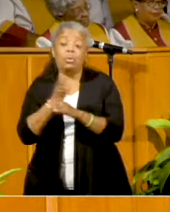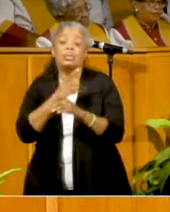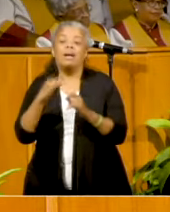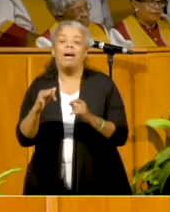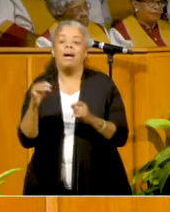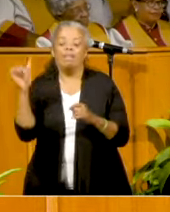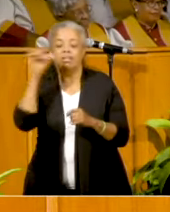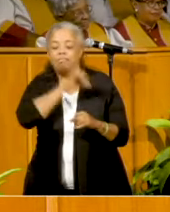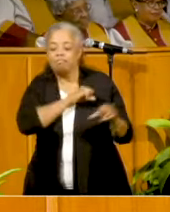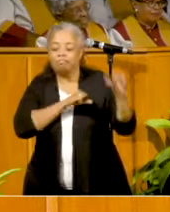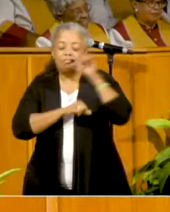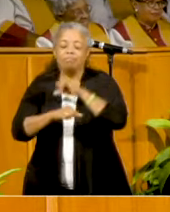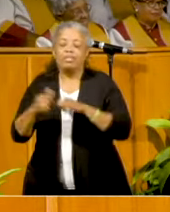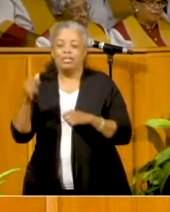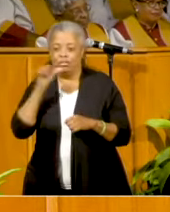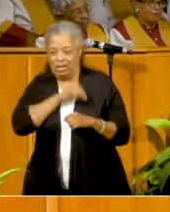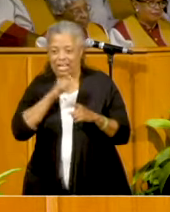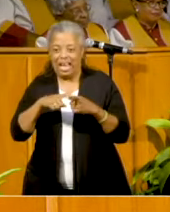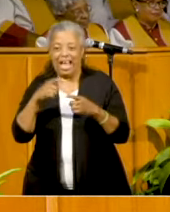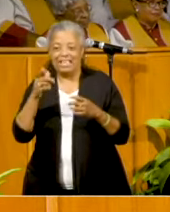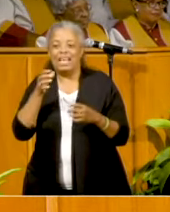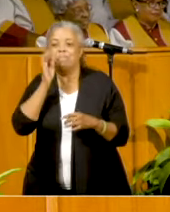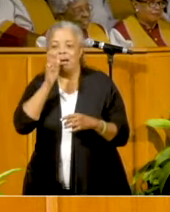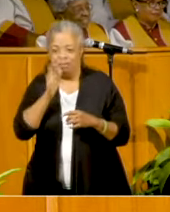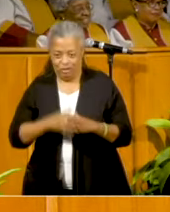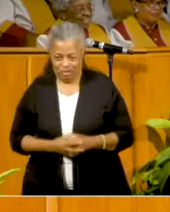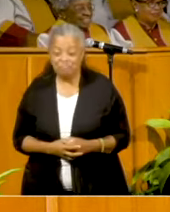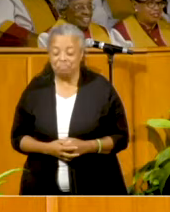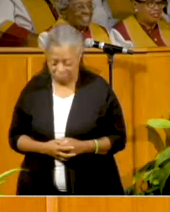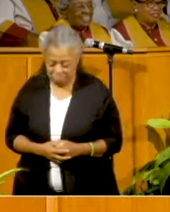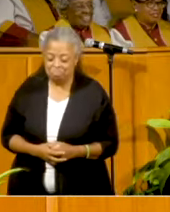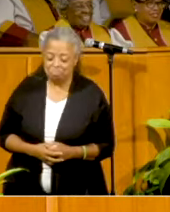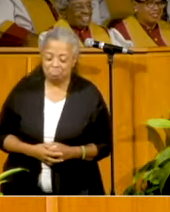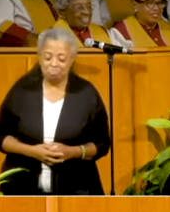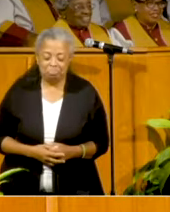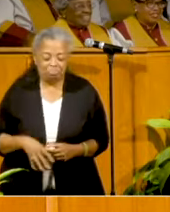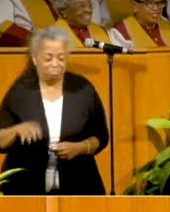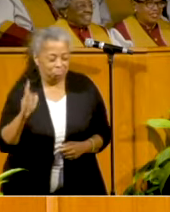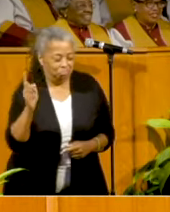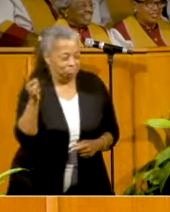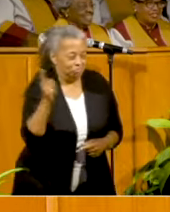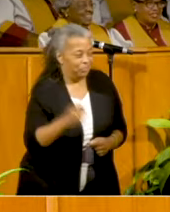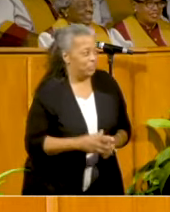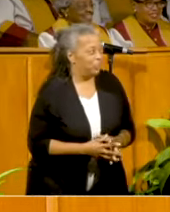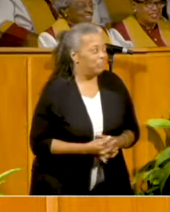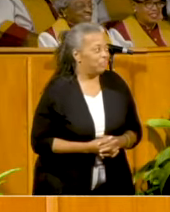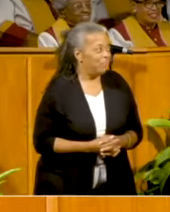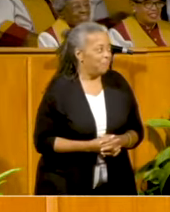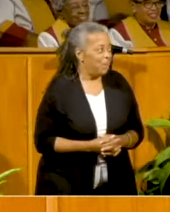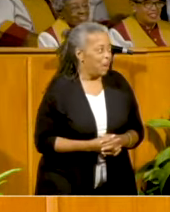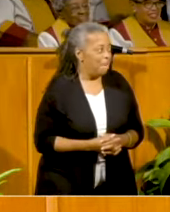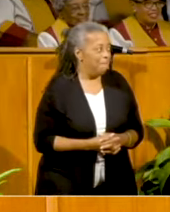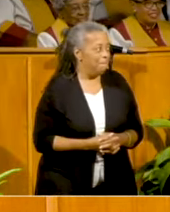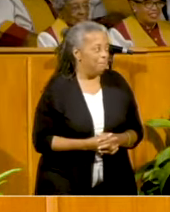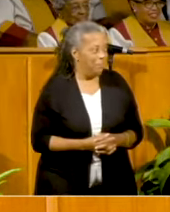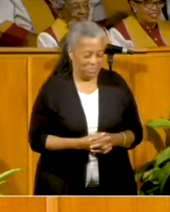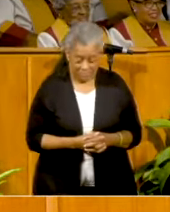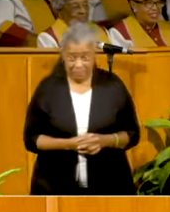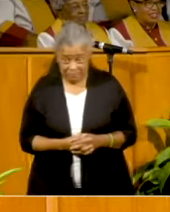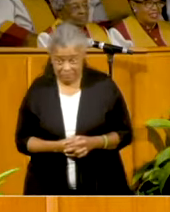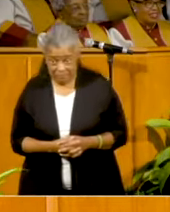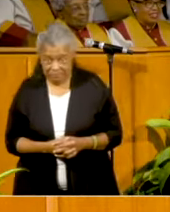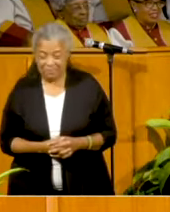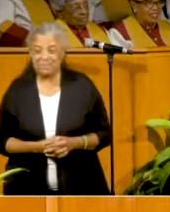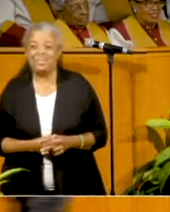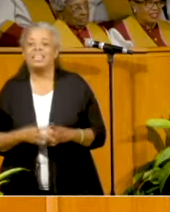of intoxicating drink as a beverage. whole lot of saints